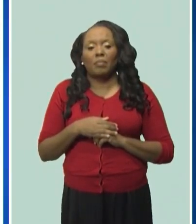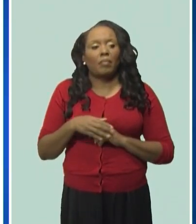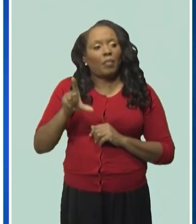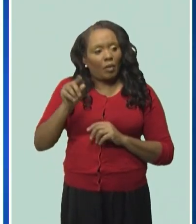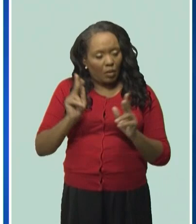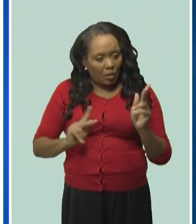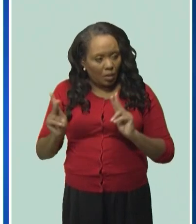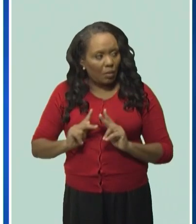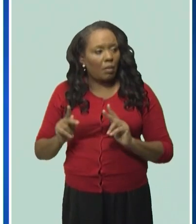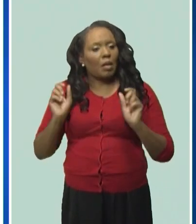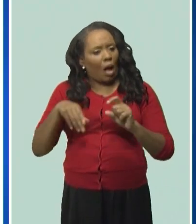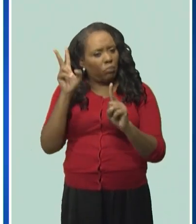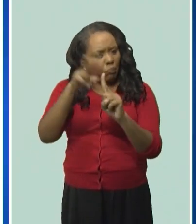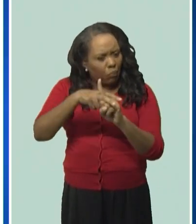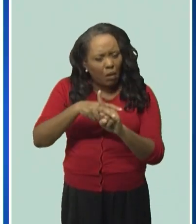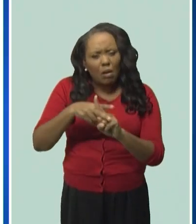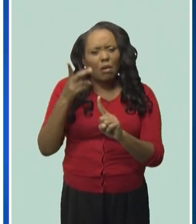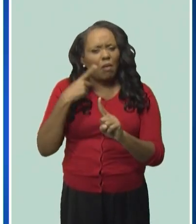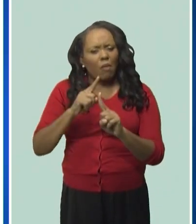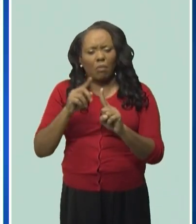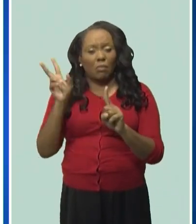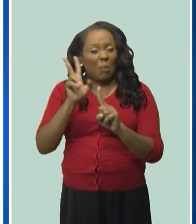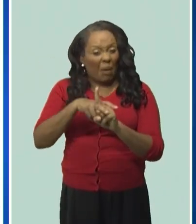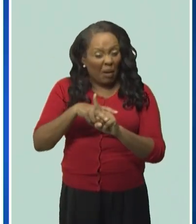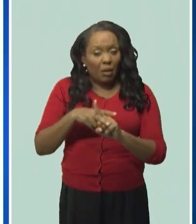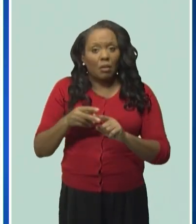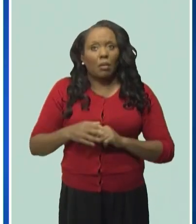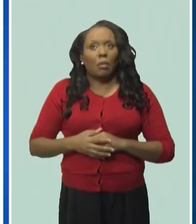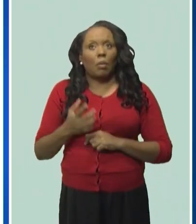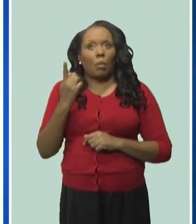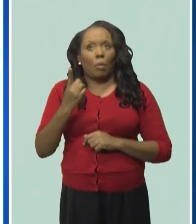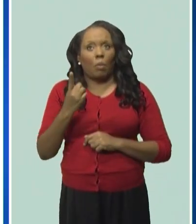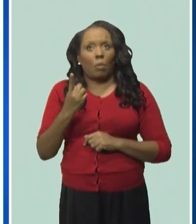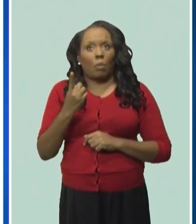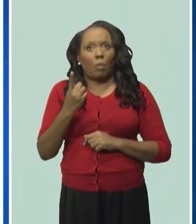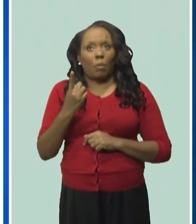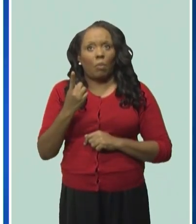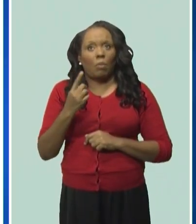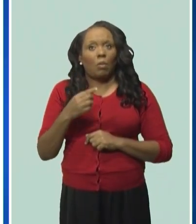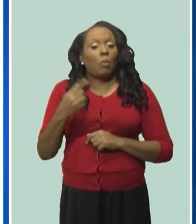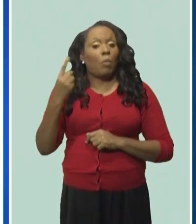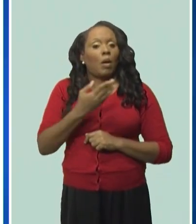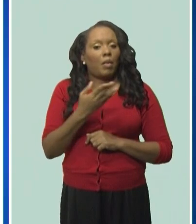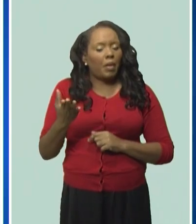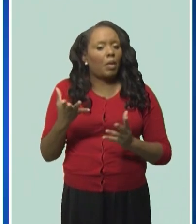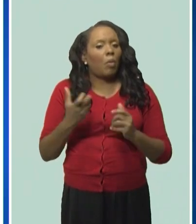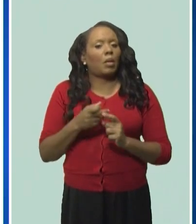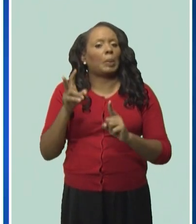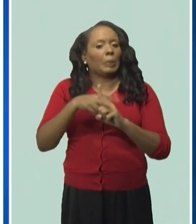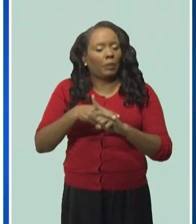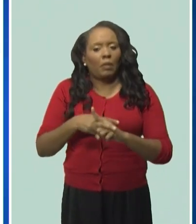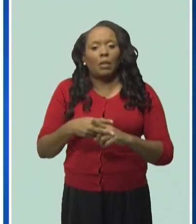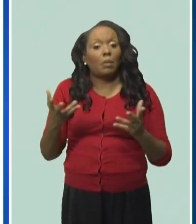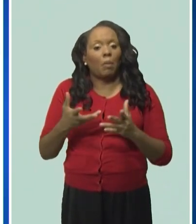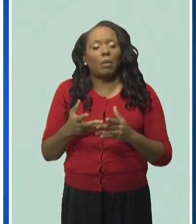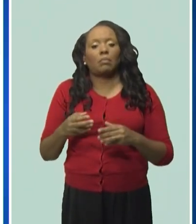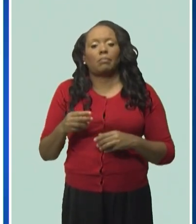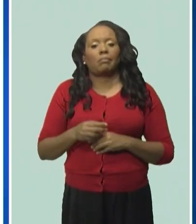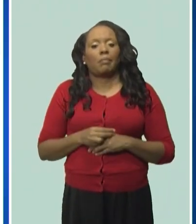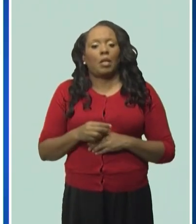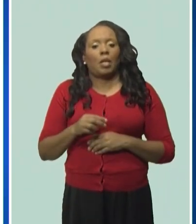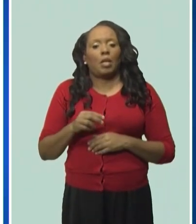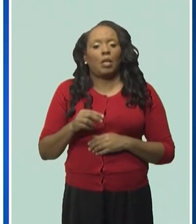the establishment, and one of the designators is universal access. And within the